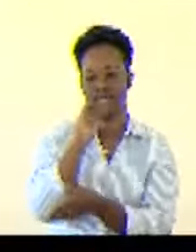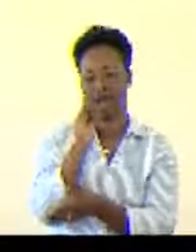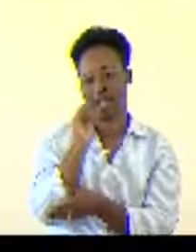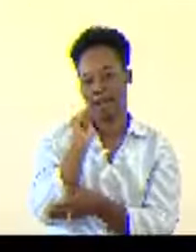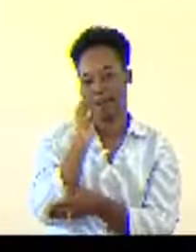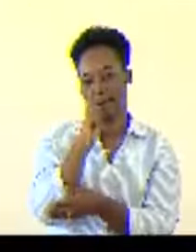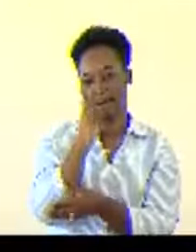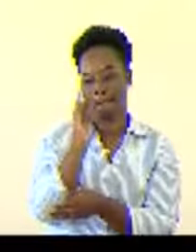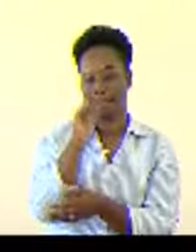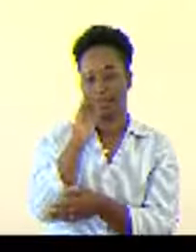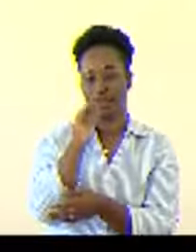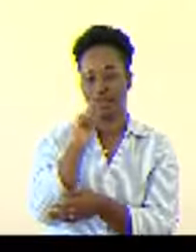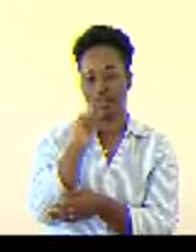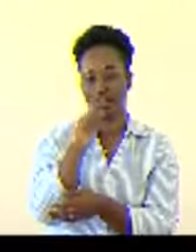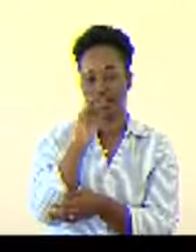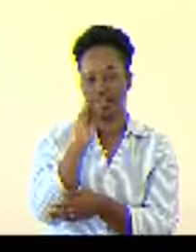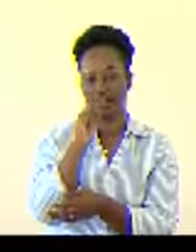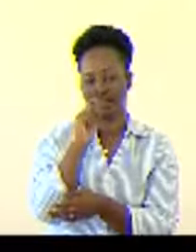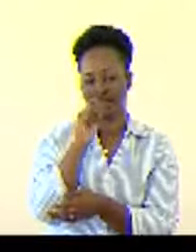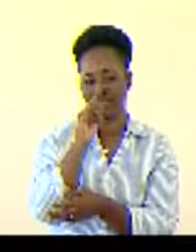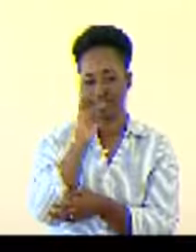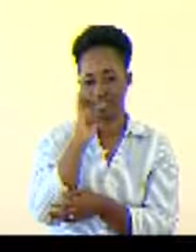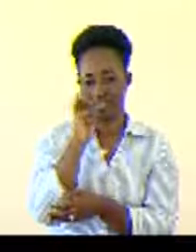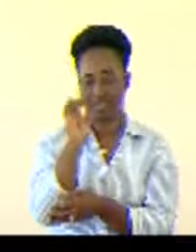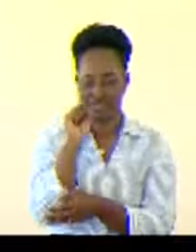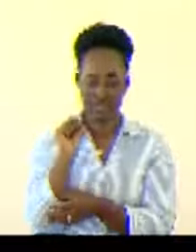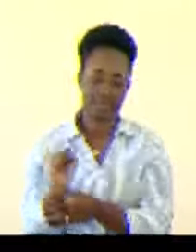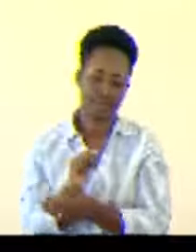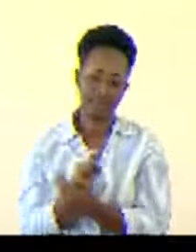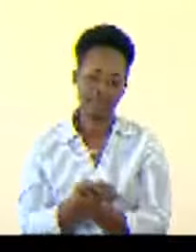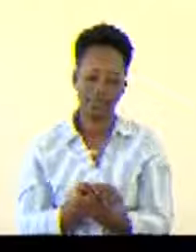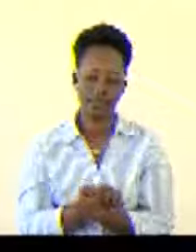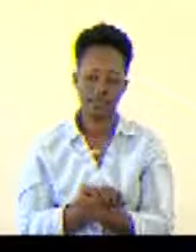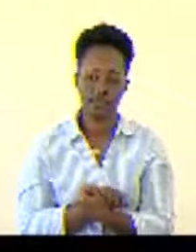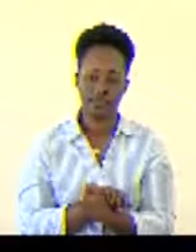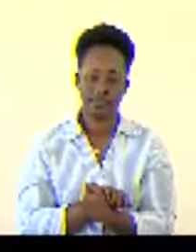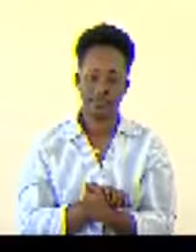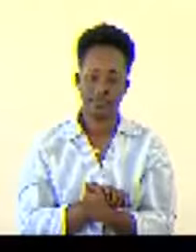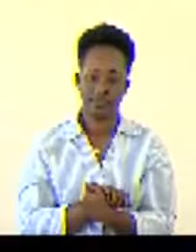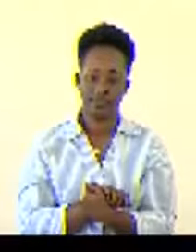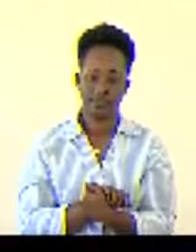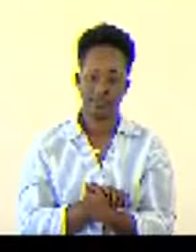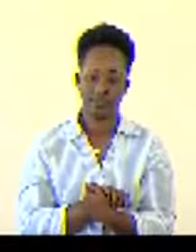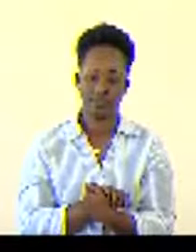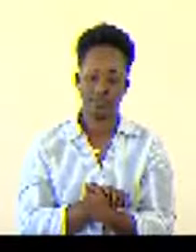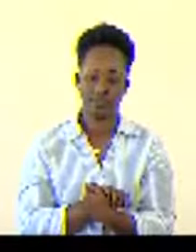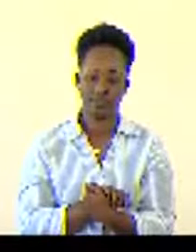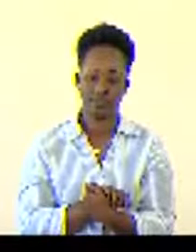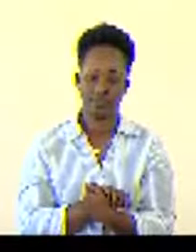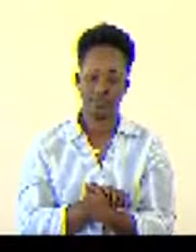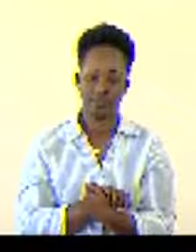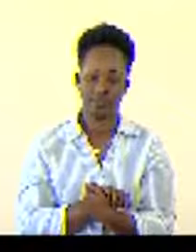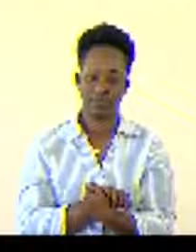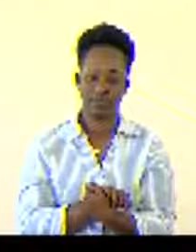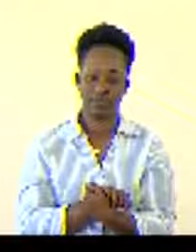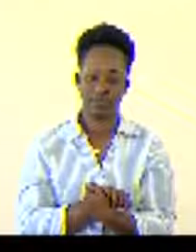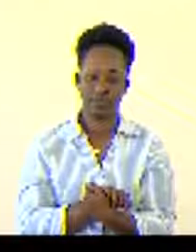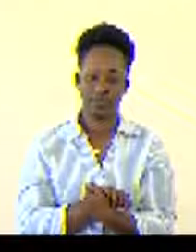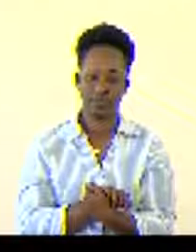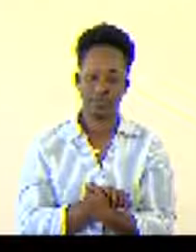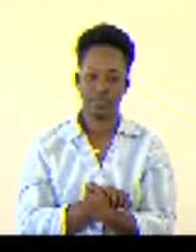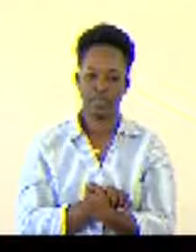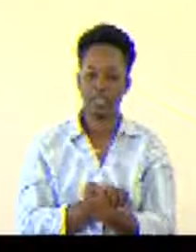current liabilities. To the current liabilities. To the current liabilities. What do we